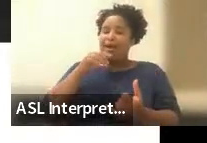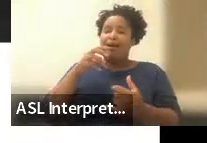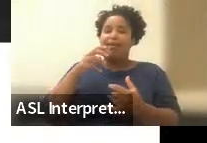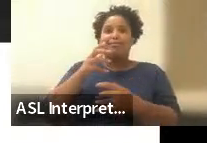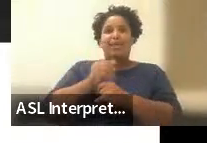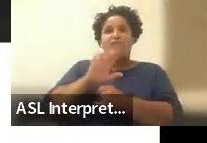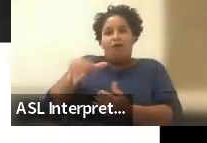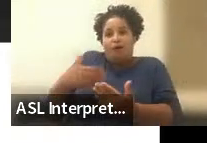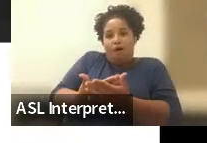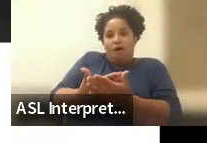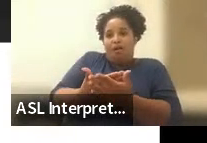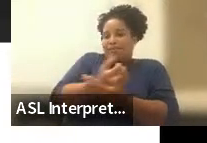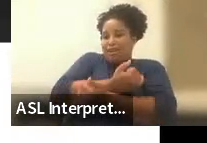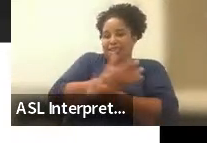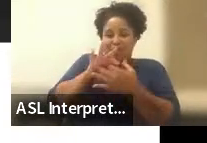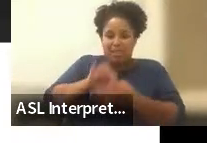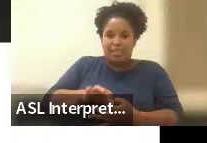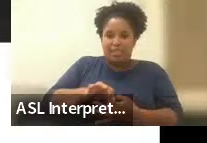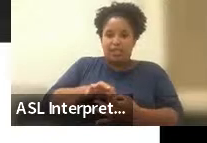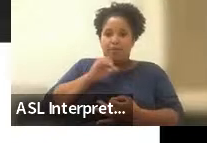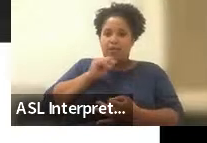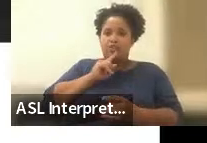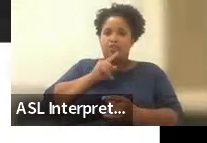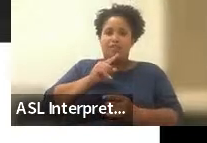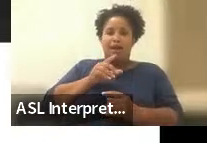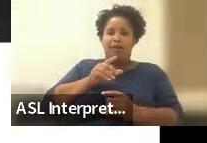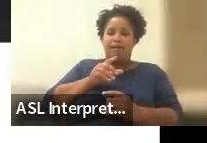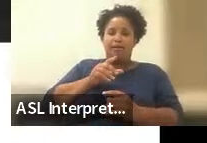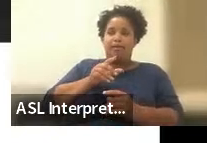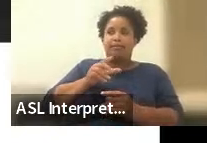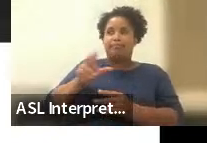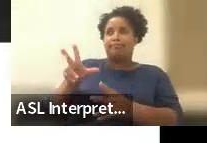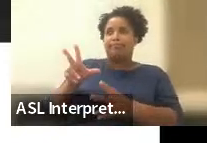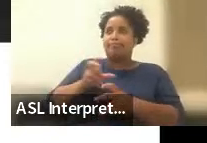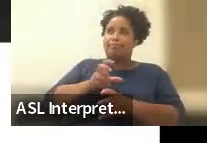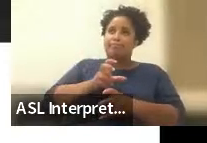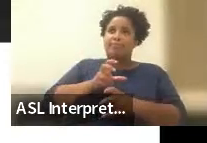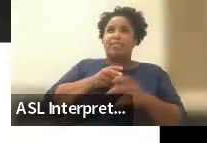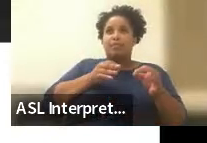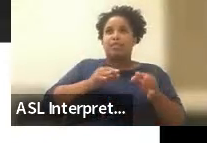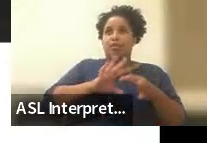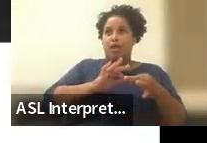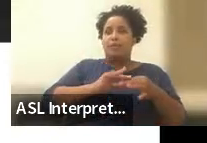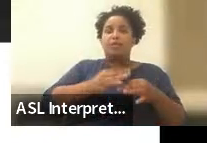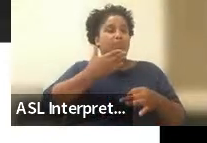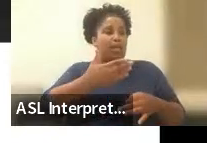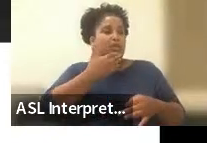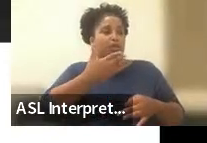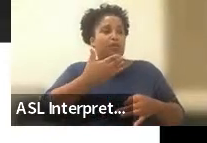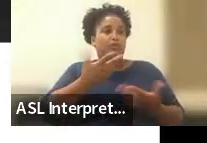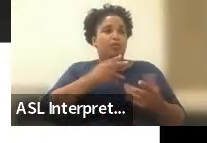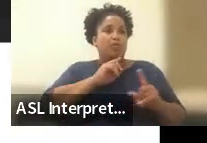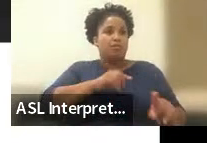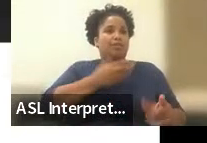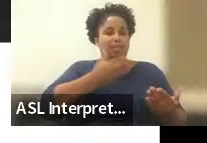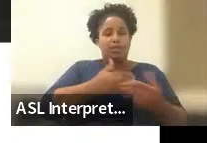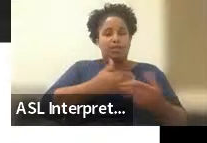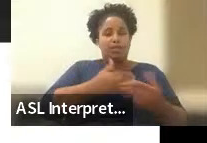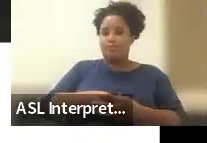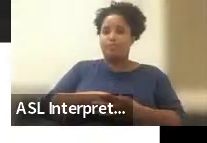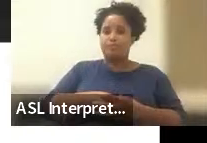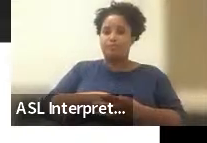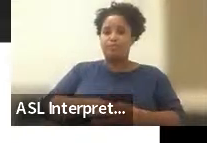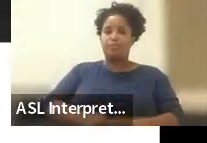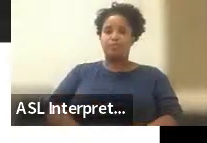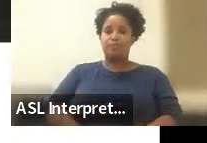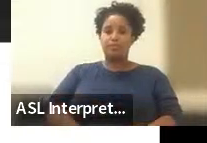scope of that. I'm not sure if I really captured your comments, but doing my best. No, yeah, thank you. I appreciate your response.